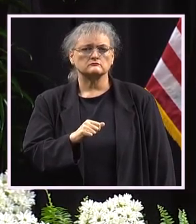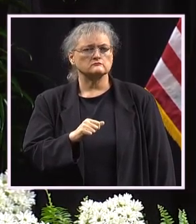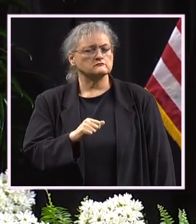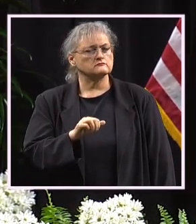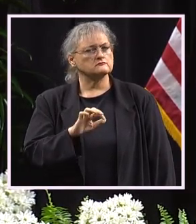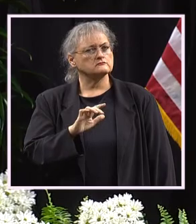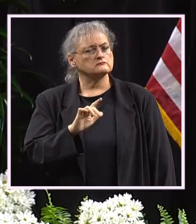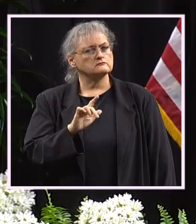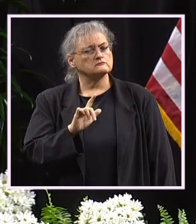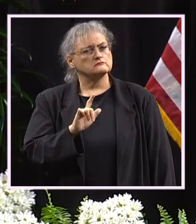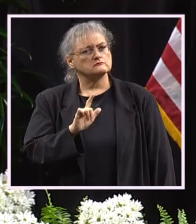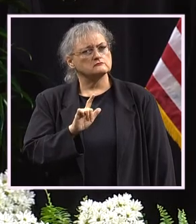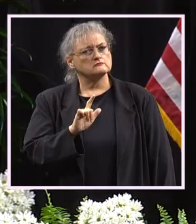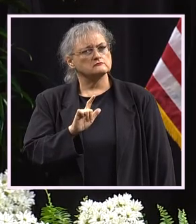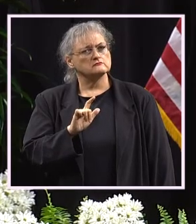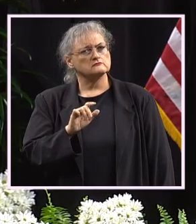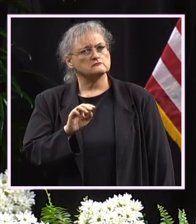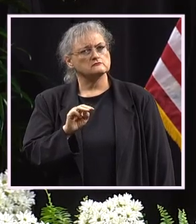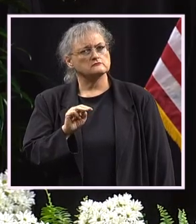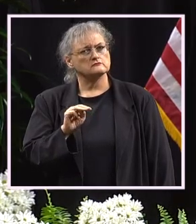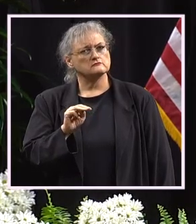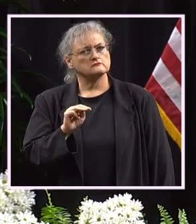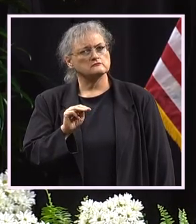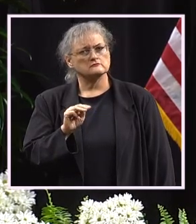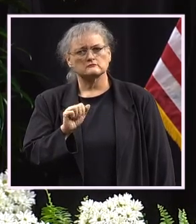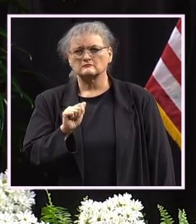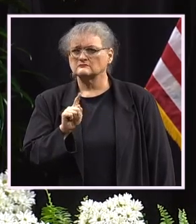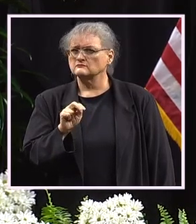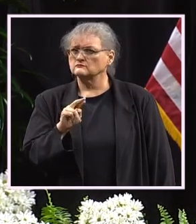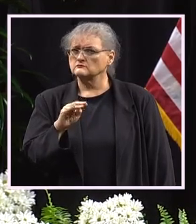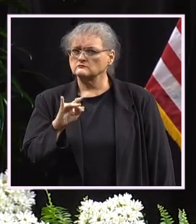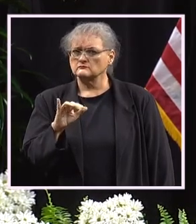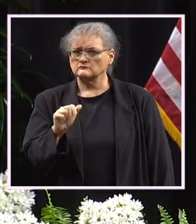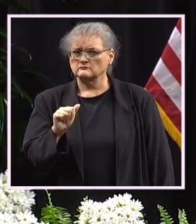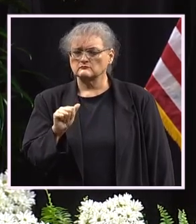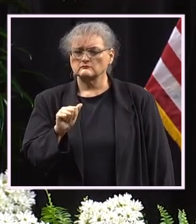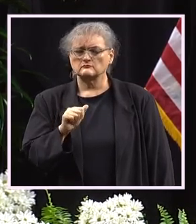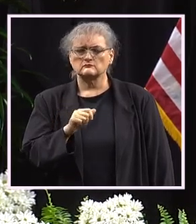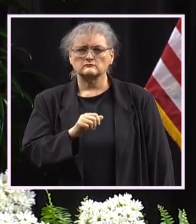Lakshmi Madria, MS Master of Science.